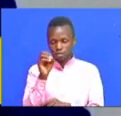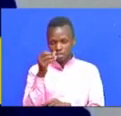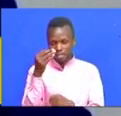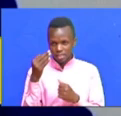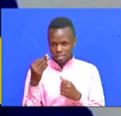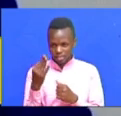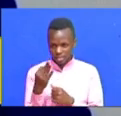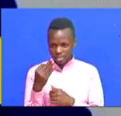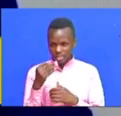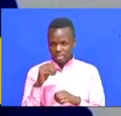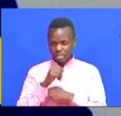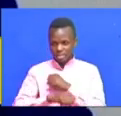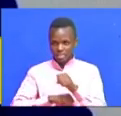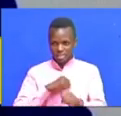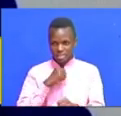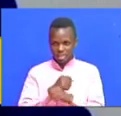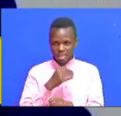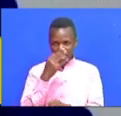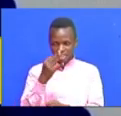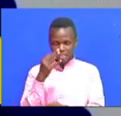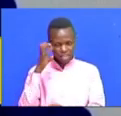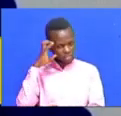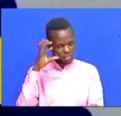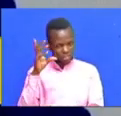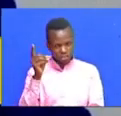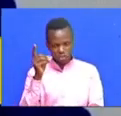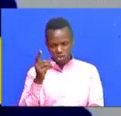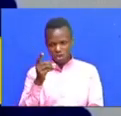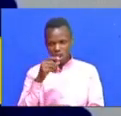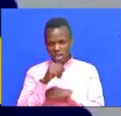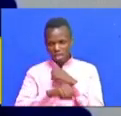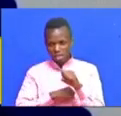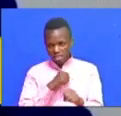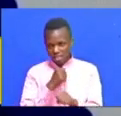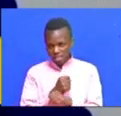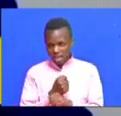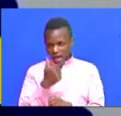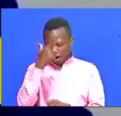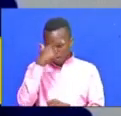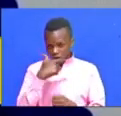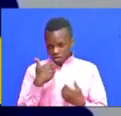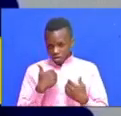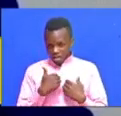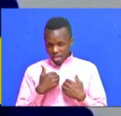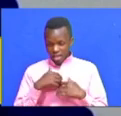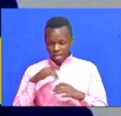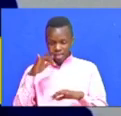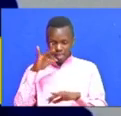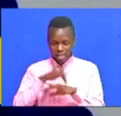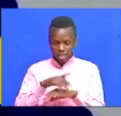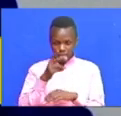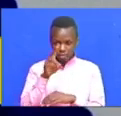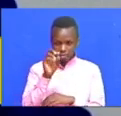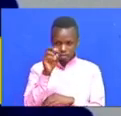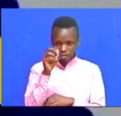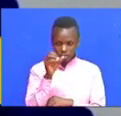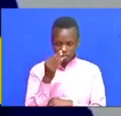the education free education policy and later pre-primary education policy and later 2008 free